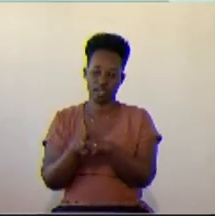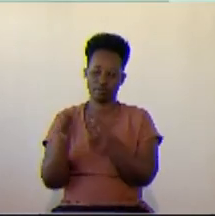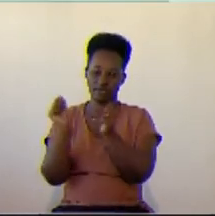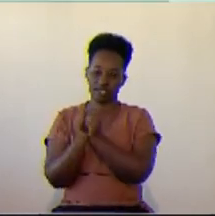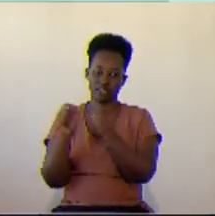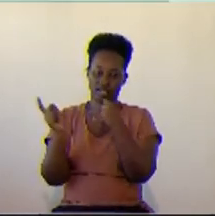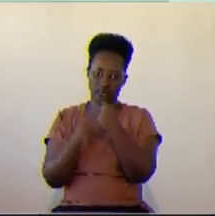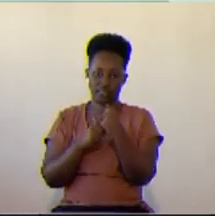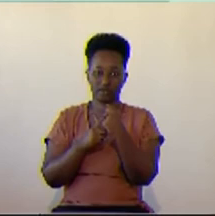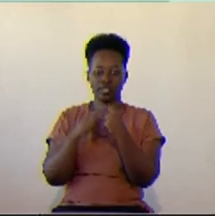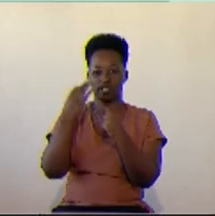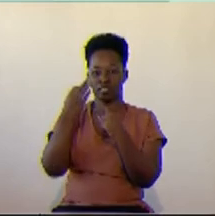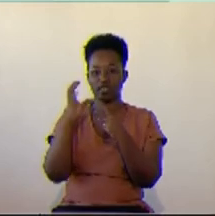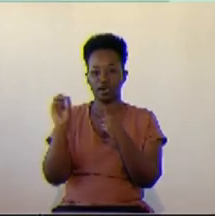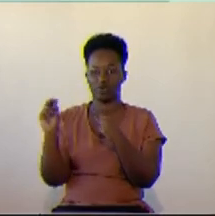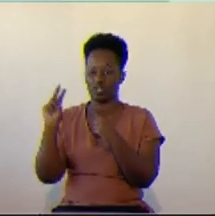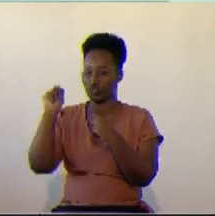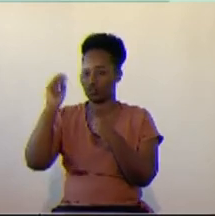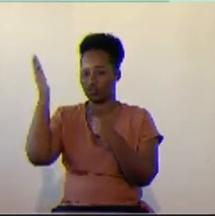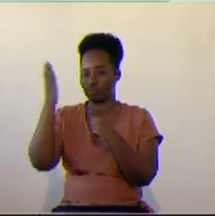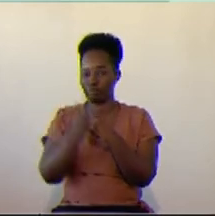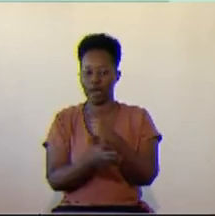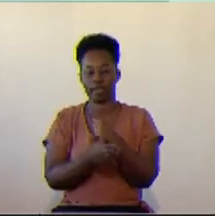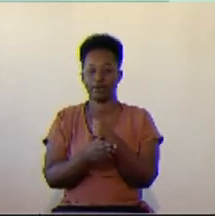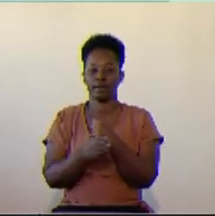16,320 newton per meter squared, over